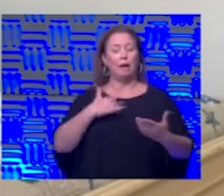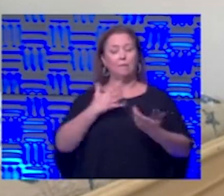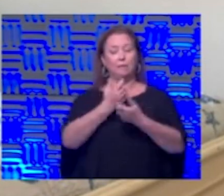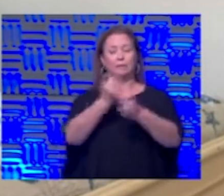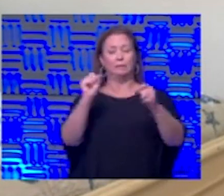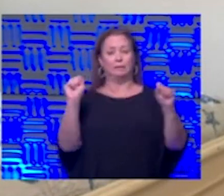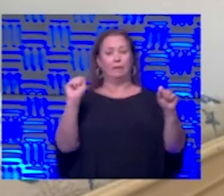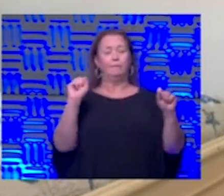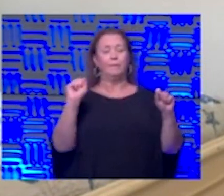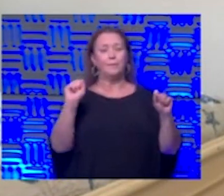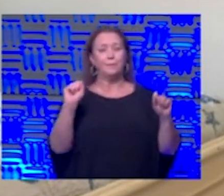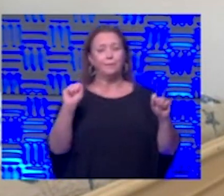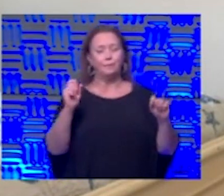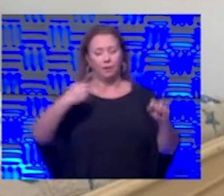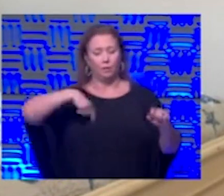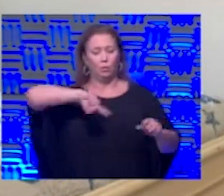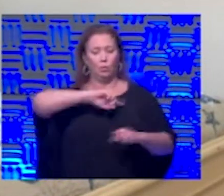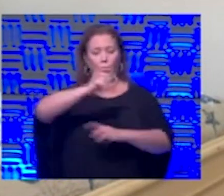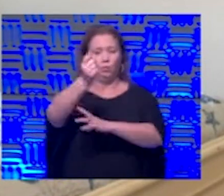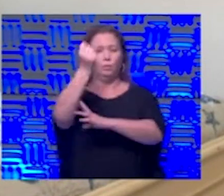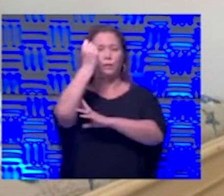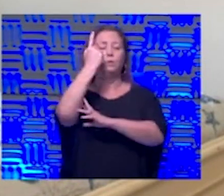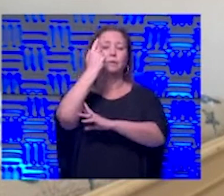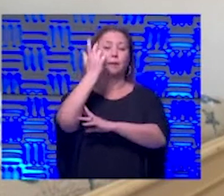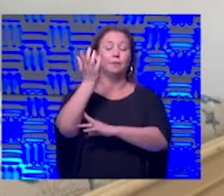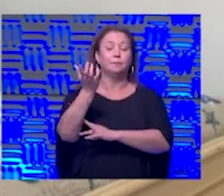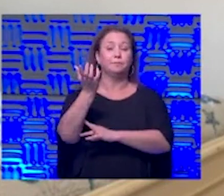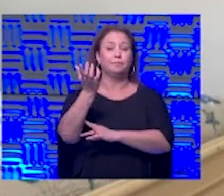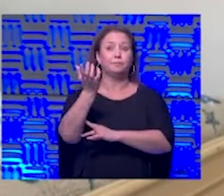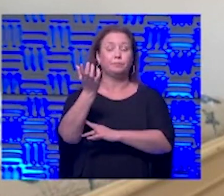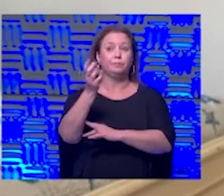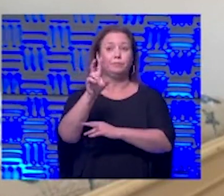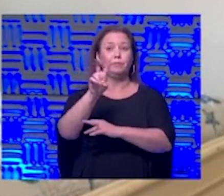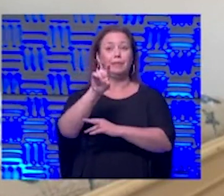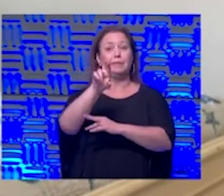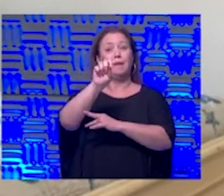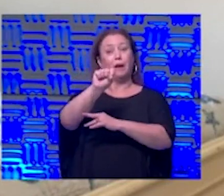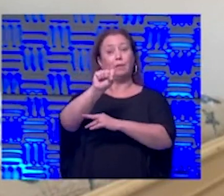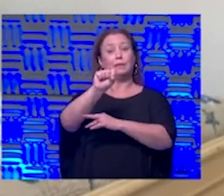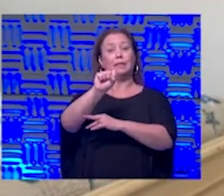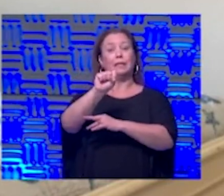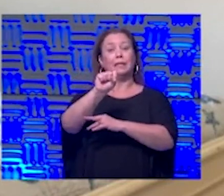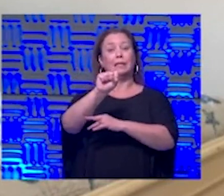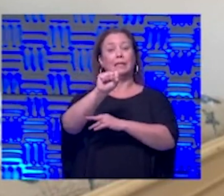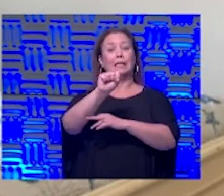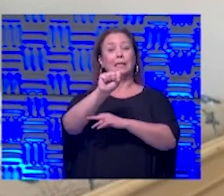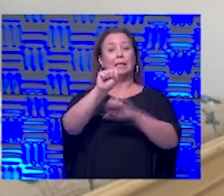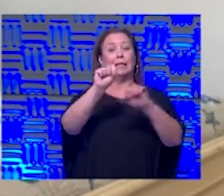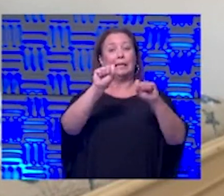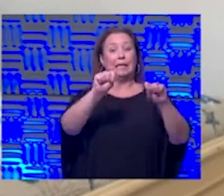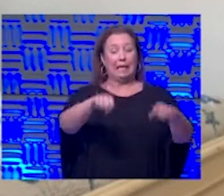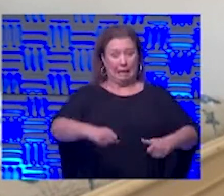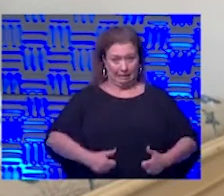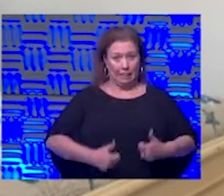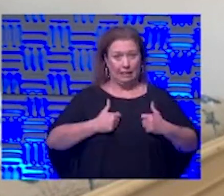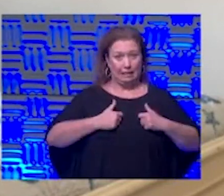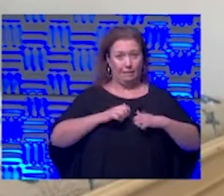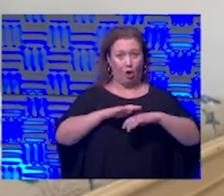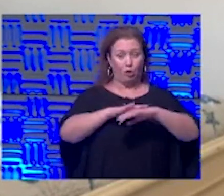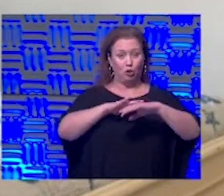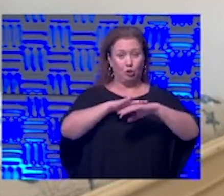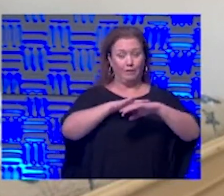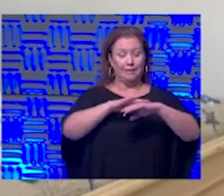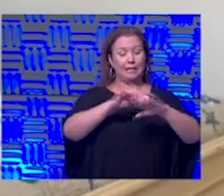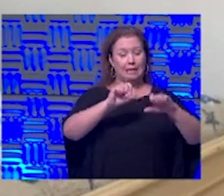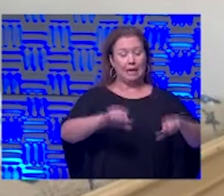safe. We understand that the virus can live on surfaces, but as time